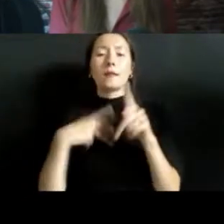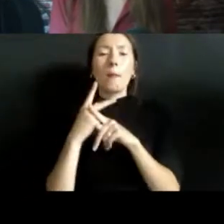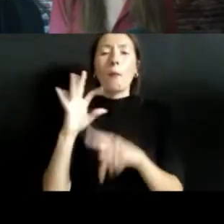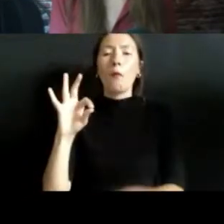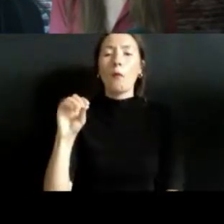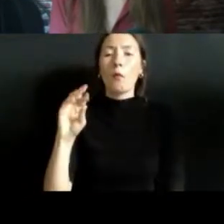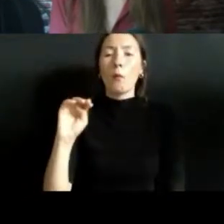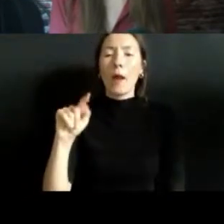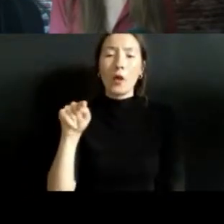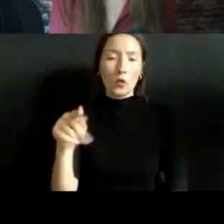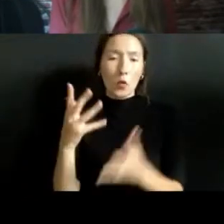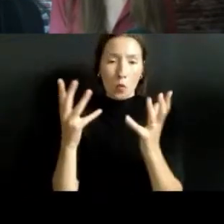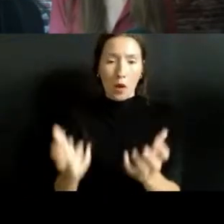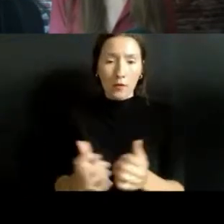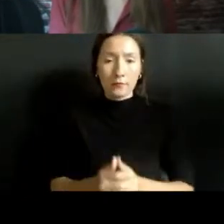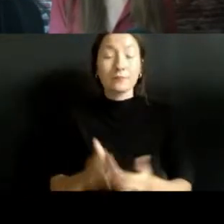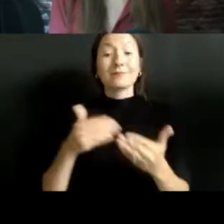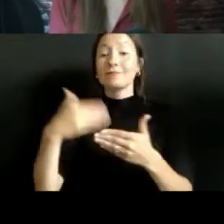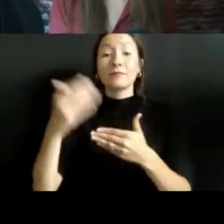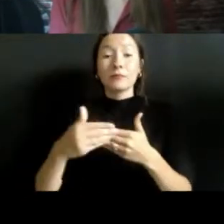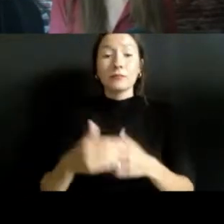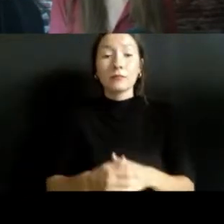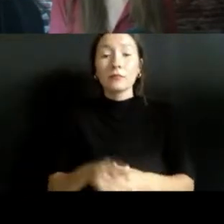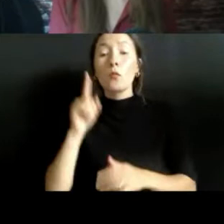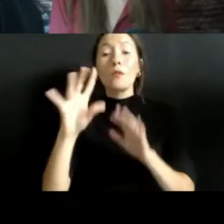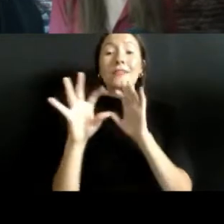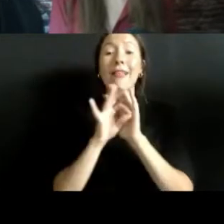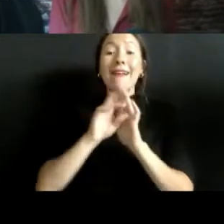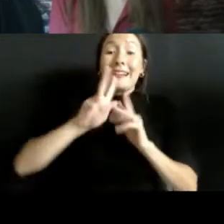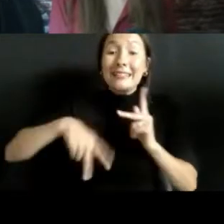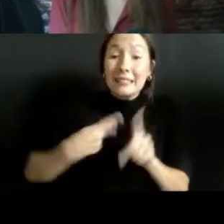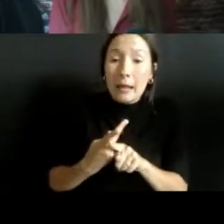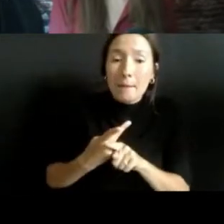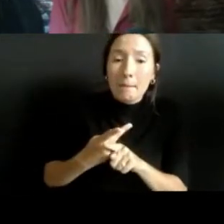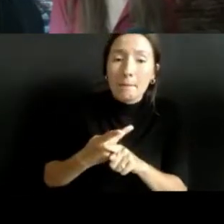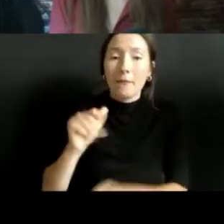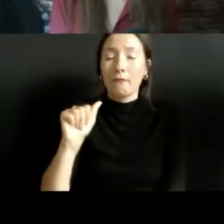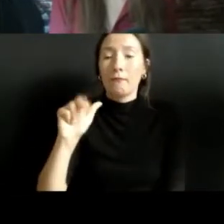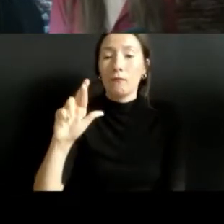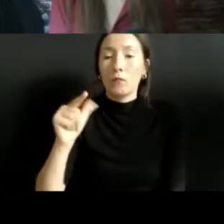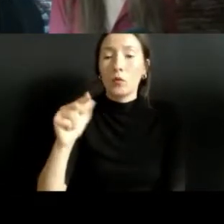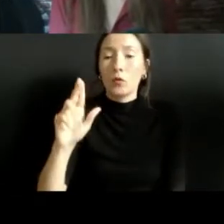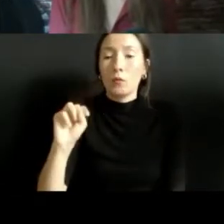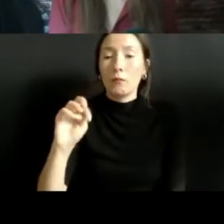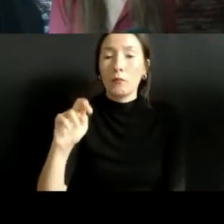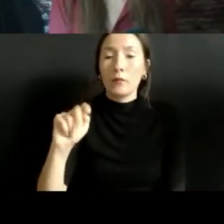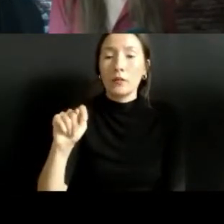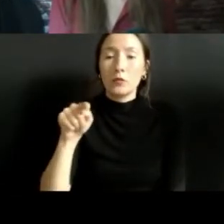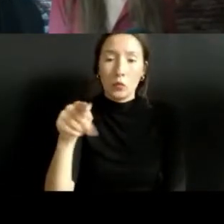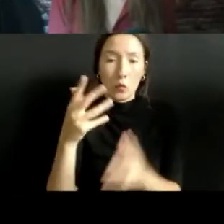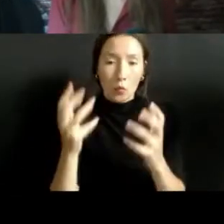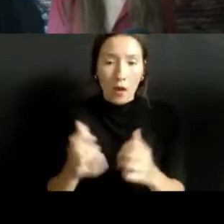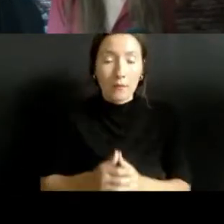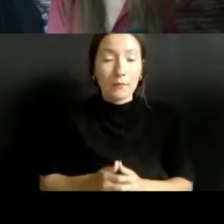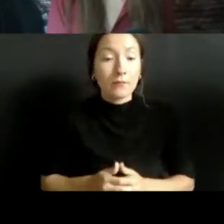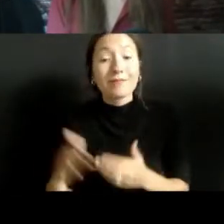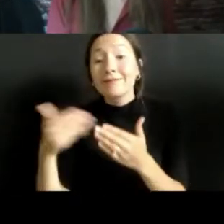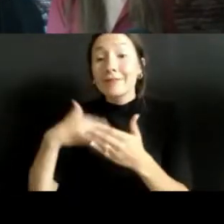want. Next, you'll select the type of argument you want. Next, enter the